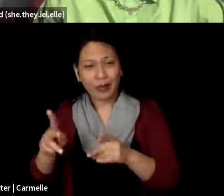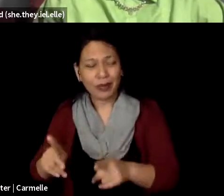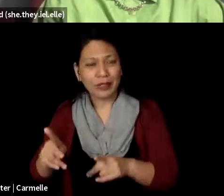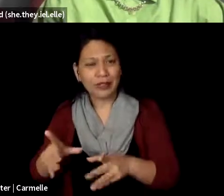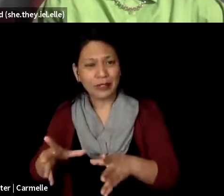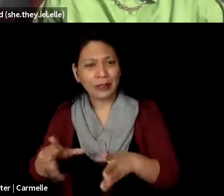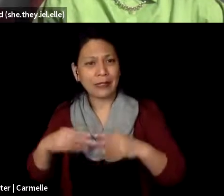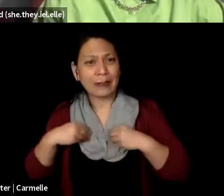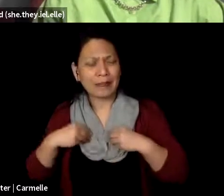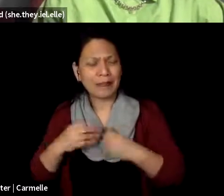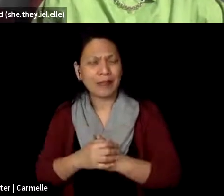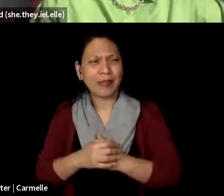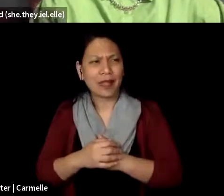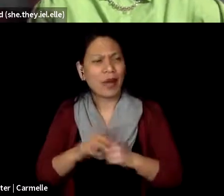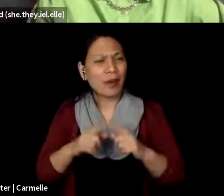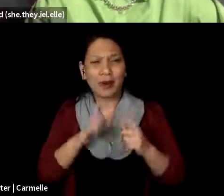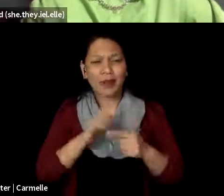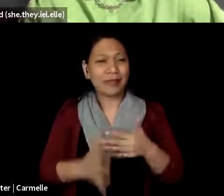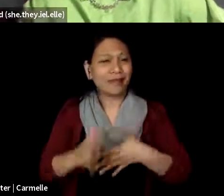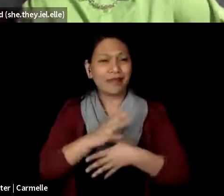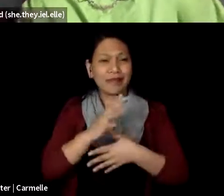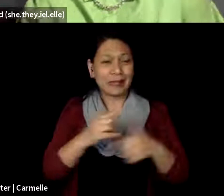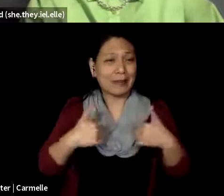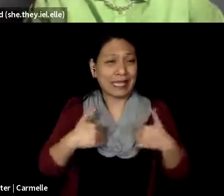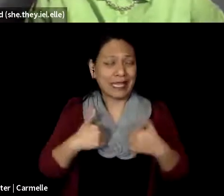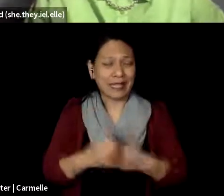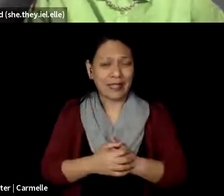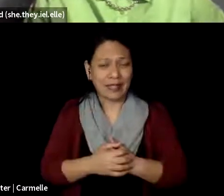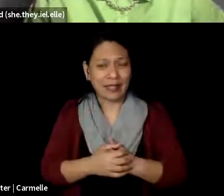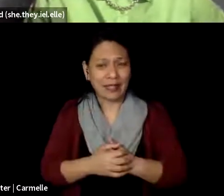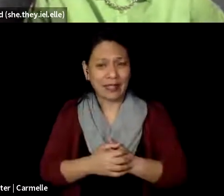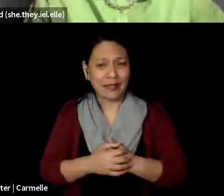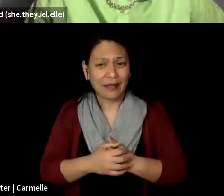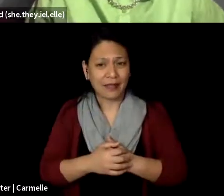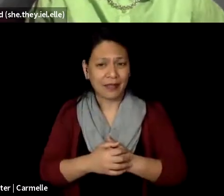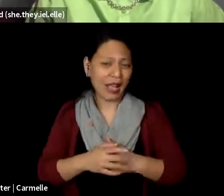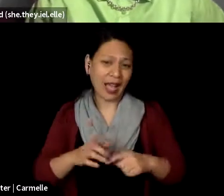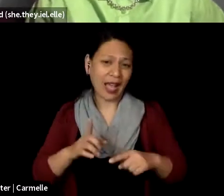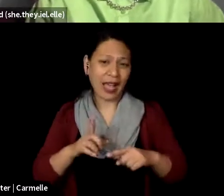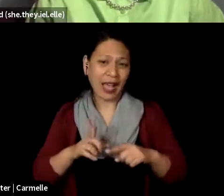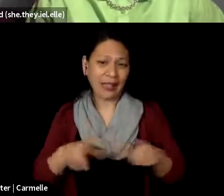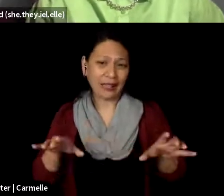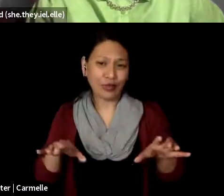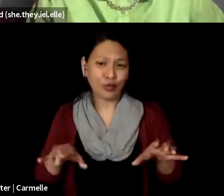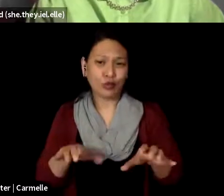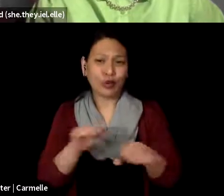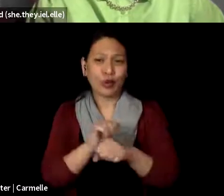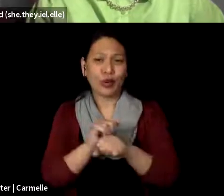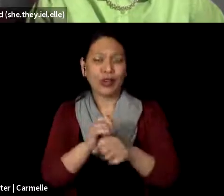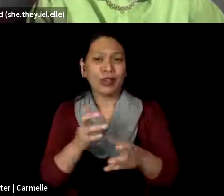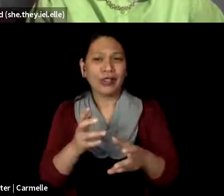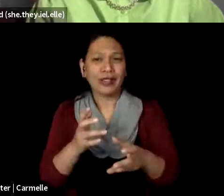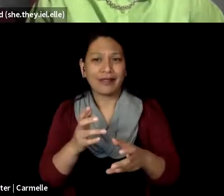but it also still it has to start with me. I wouldn't have been able to do that work if I didn't start that process already, right?